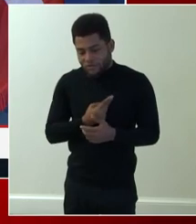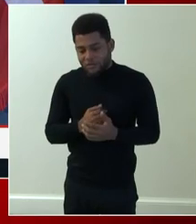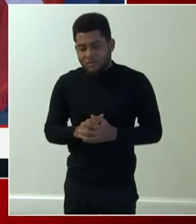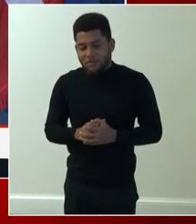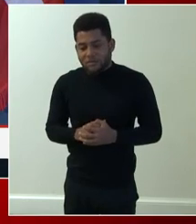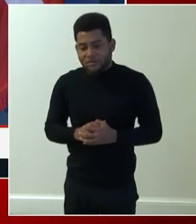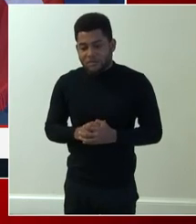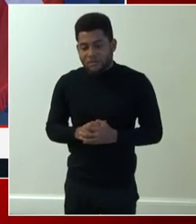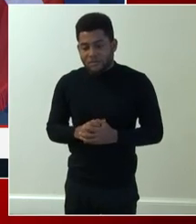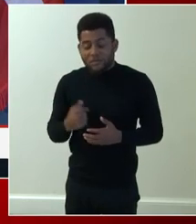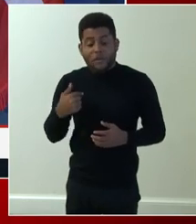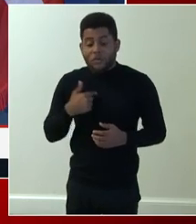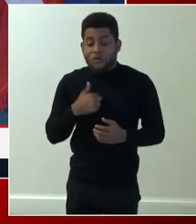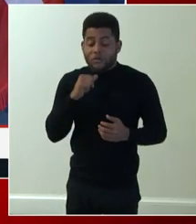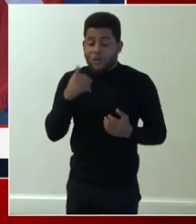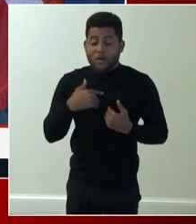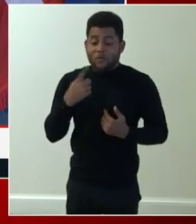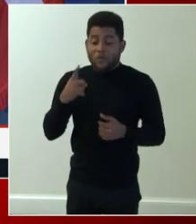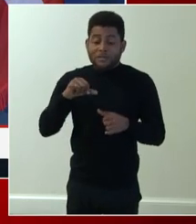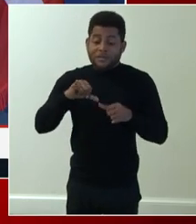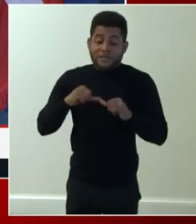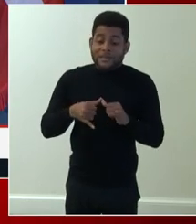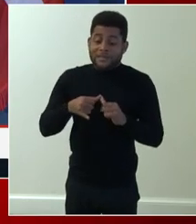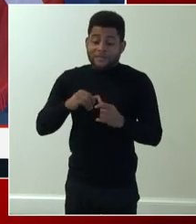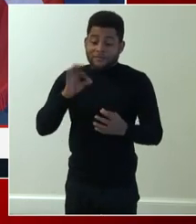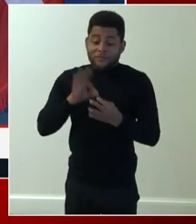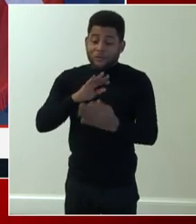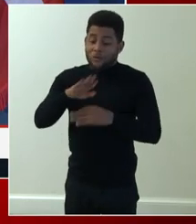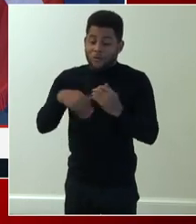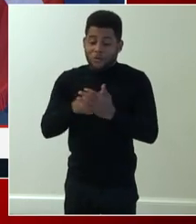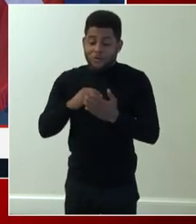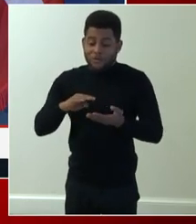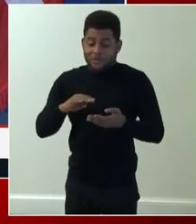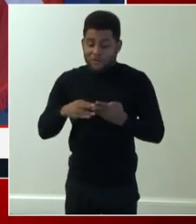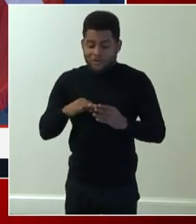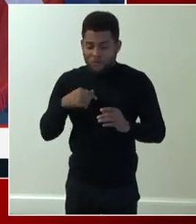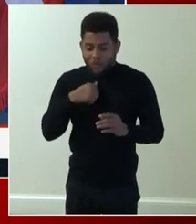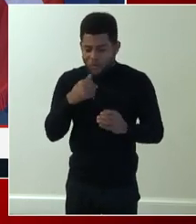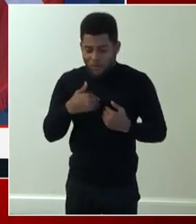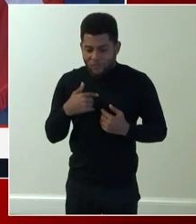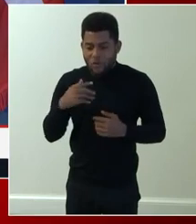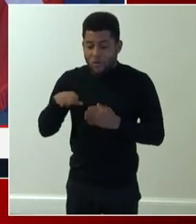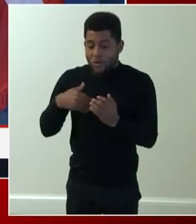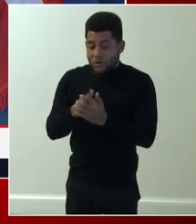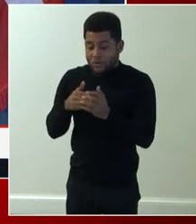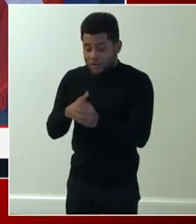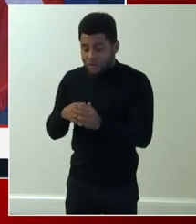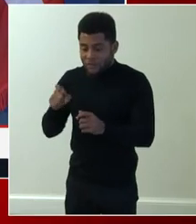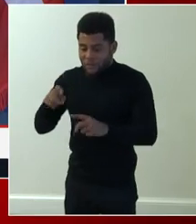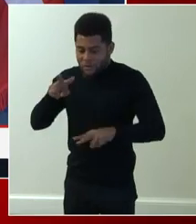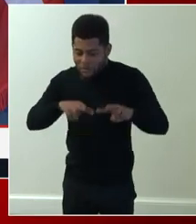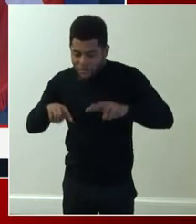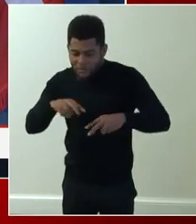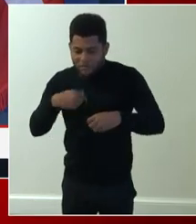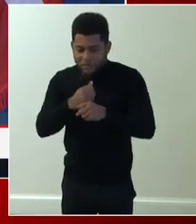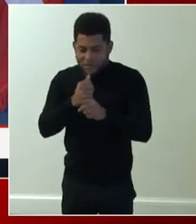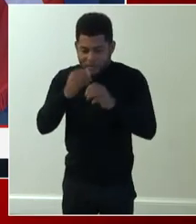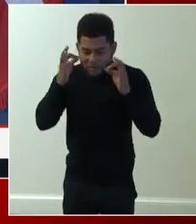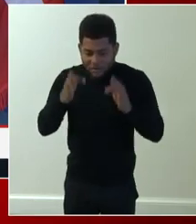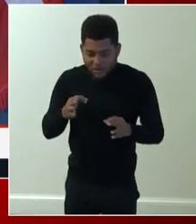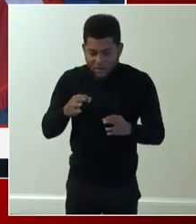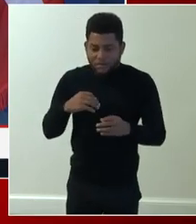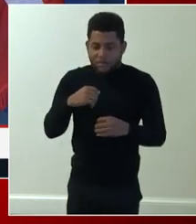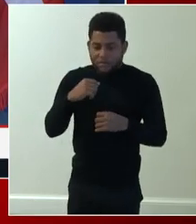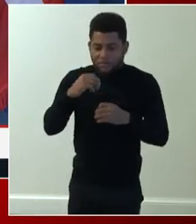have a one-size-fits-all approach. Our school leaders are monitoring and making decisions on a school-by-school basis